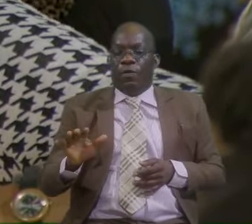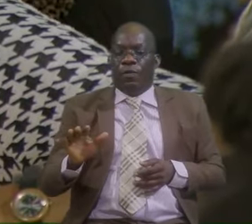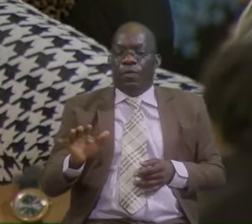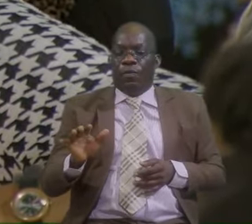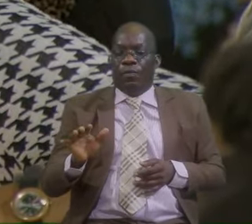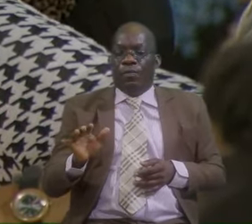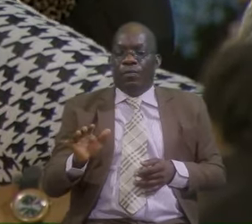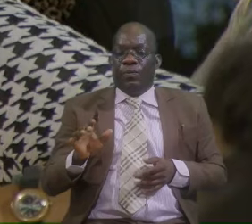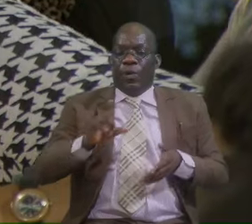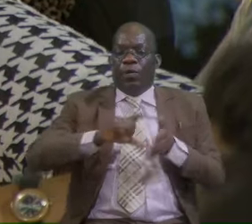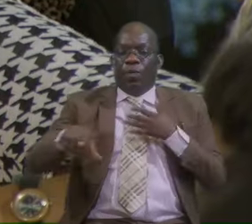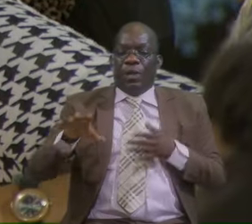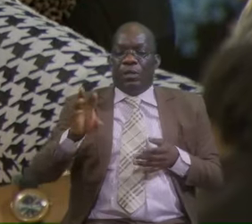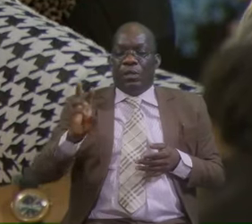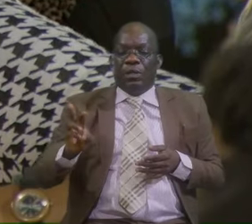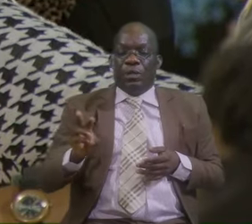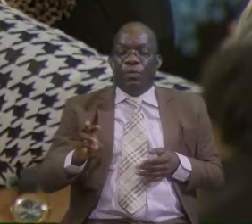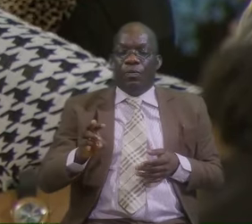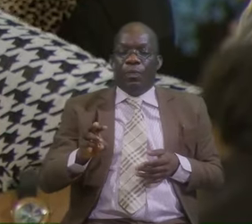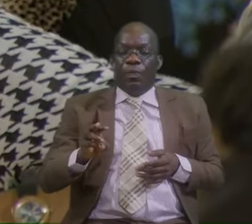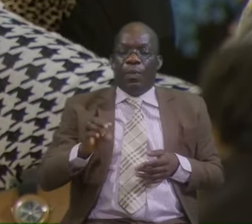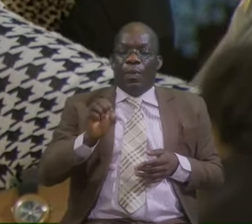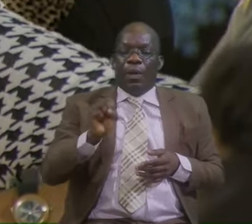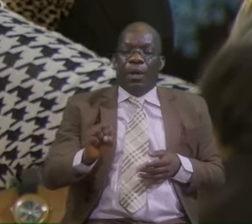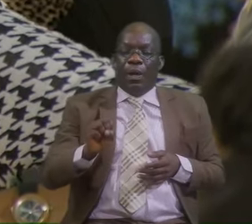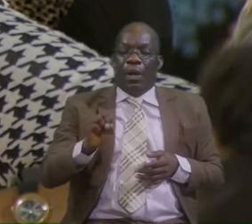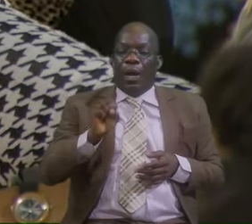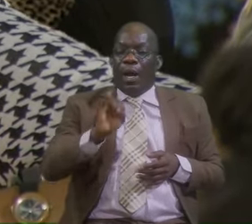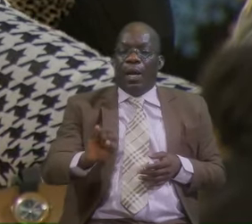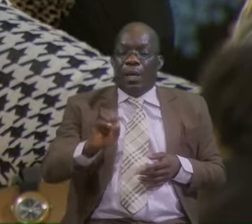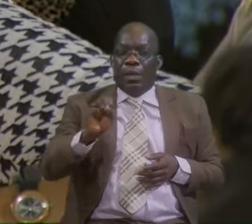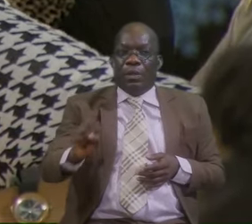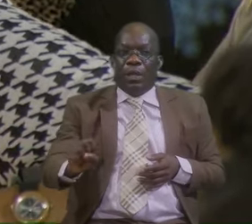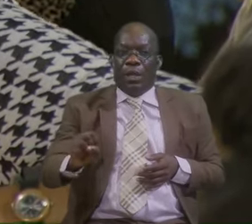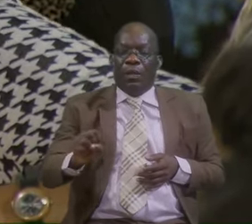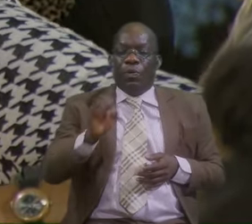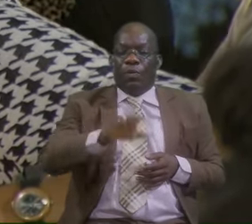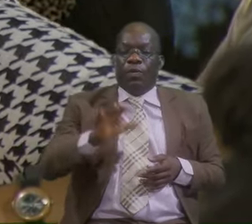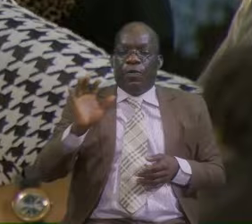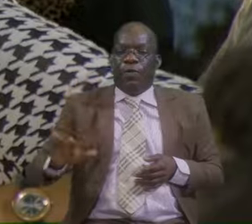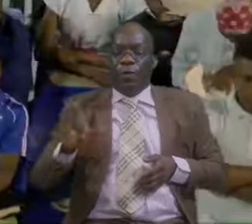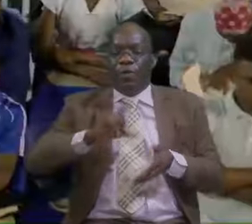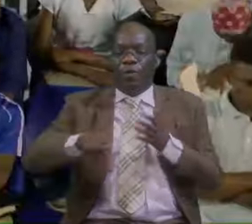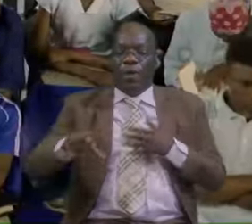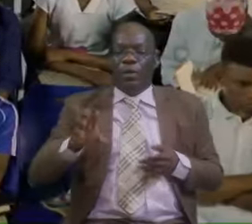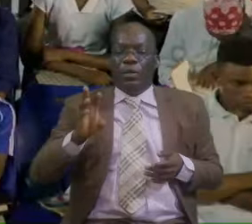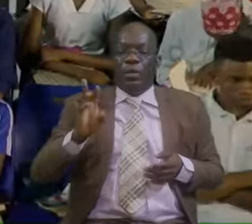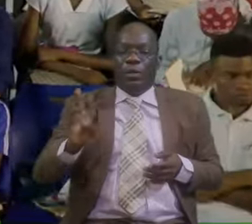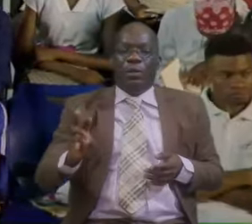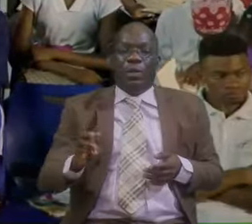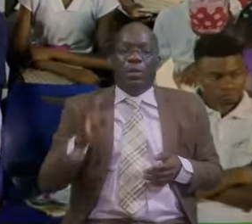from verse 6. Isaiah chapter 55, verse 6, seek ye the